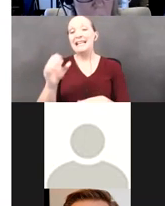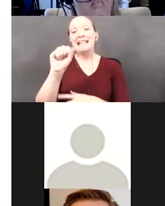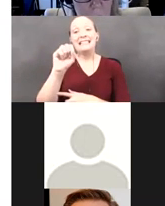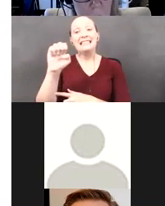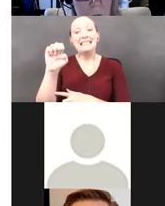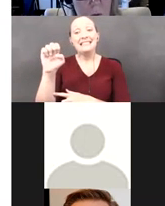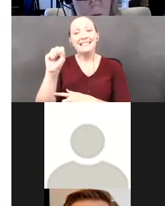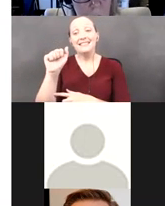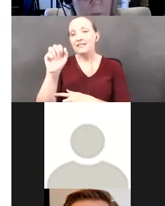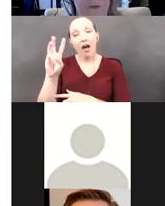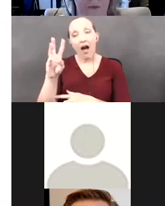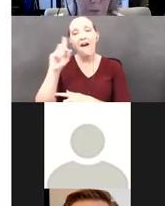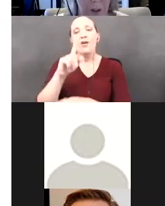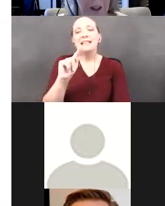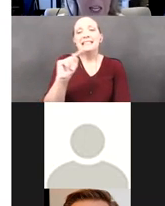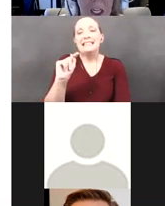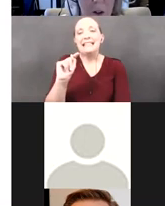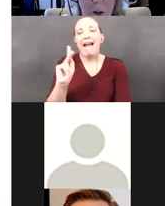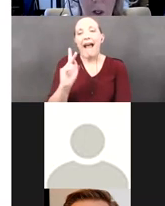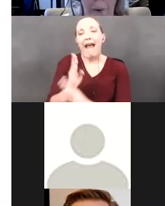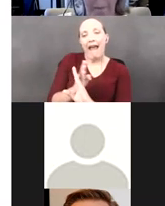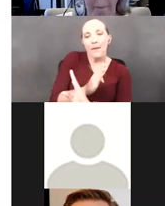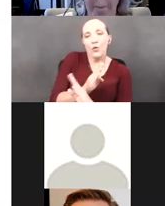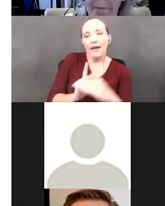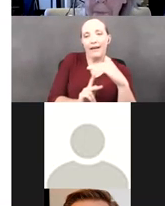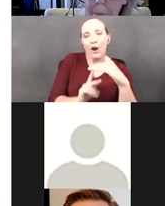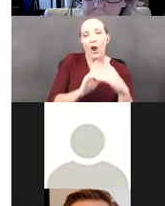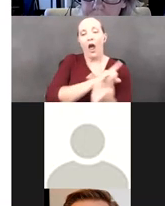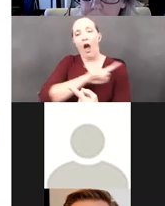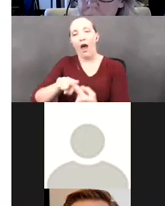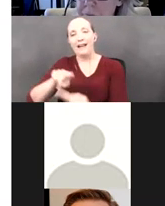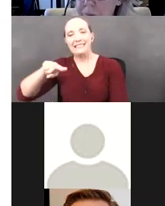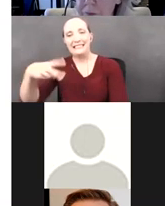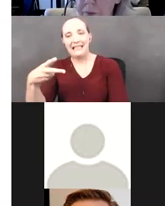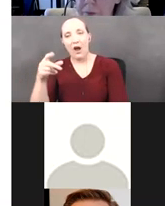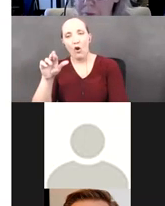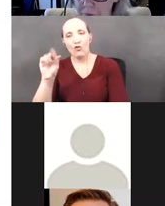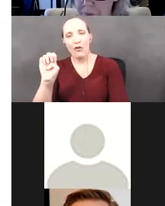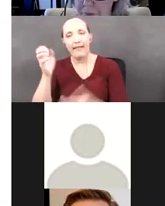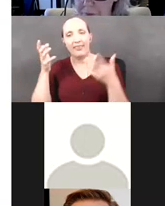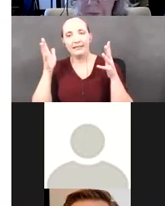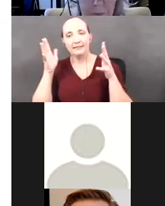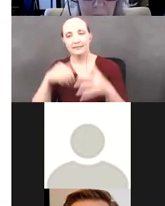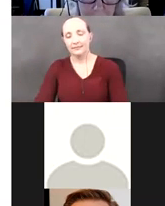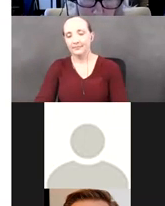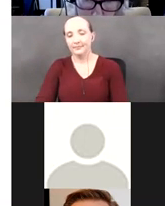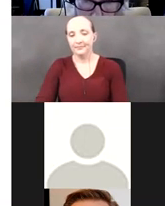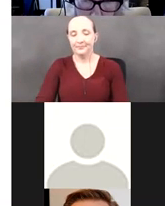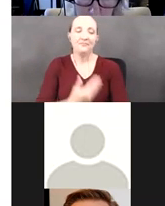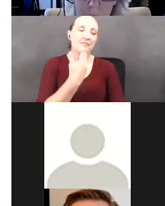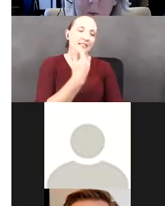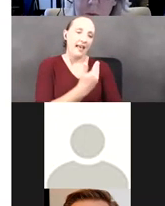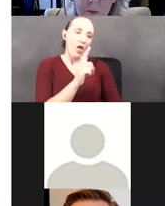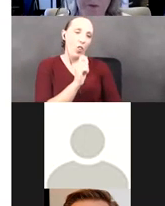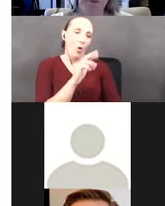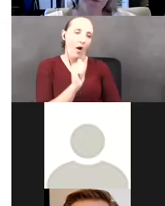in el TK maestro. through 2. Pero otra vez, CISA es Thank solamente you, para Laura. alumnos en kinder transicional a segundo grado. So we have a